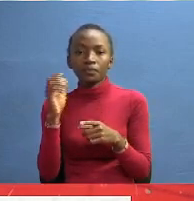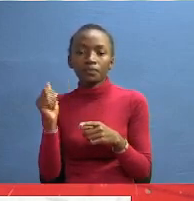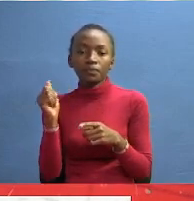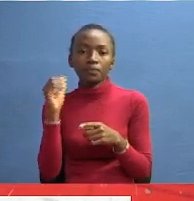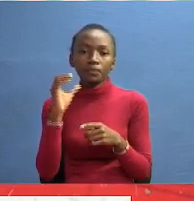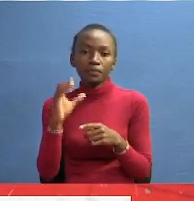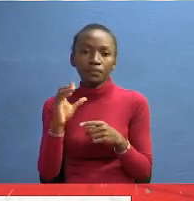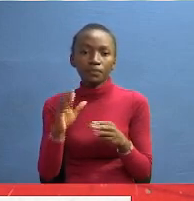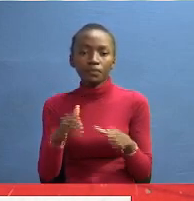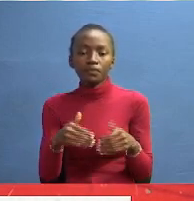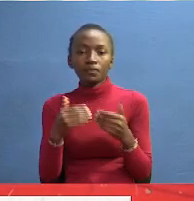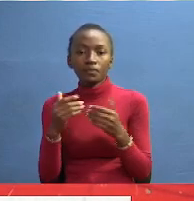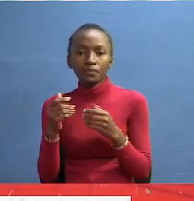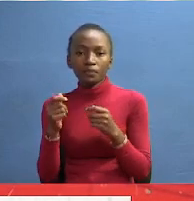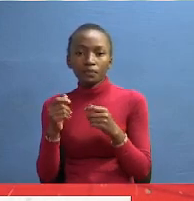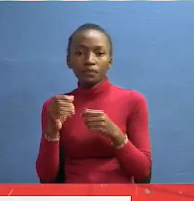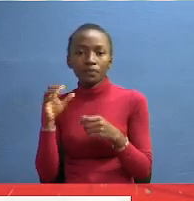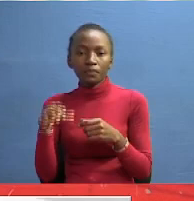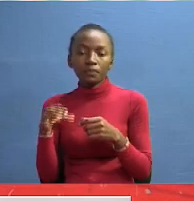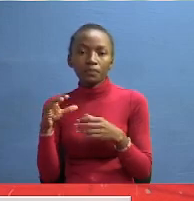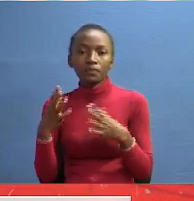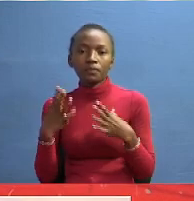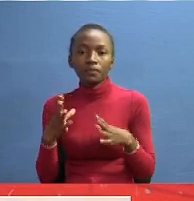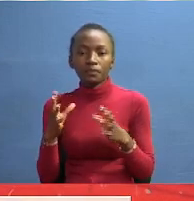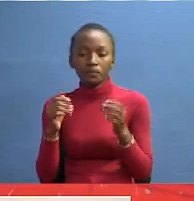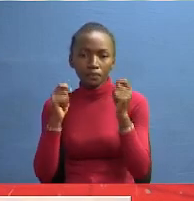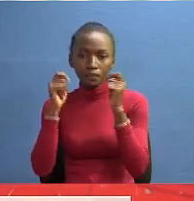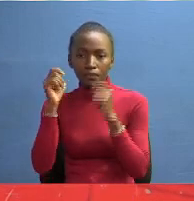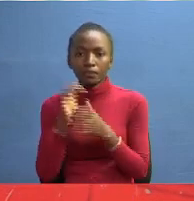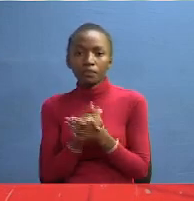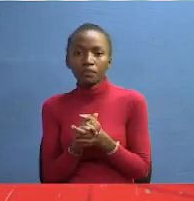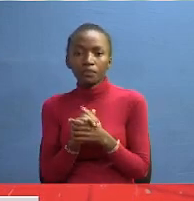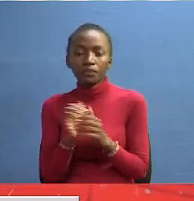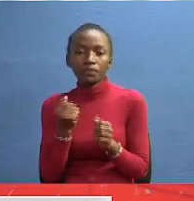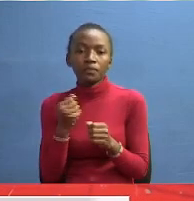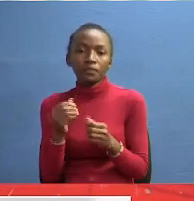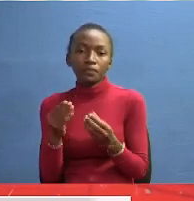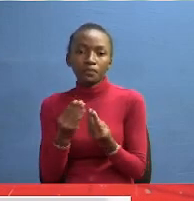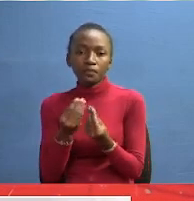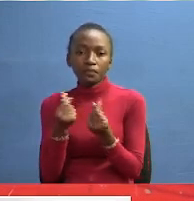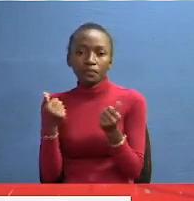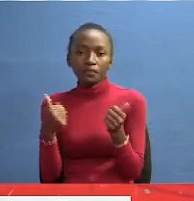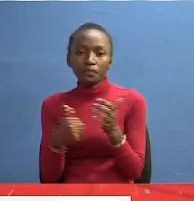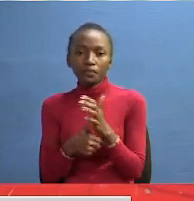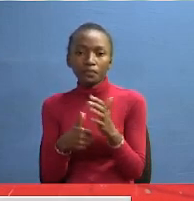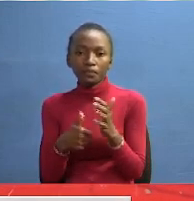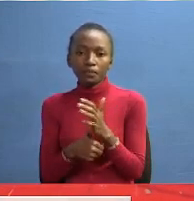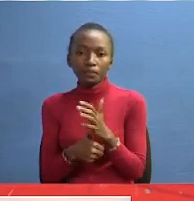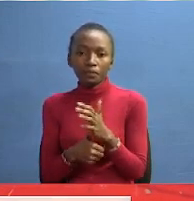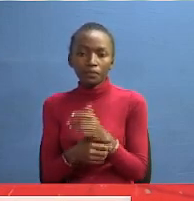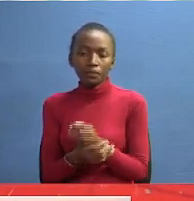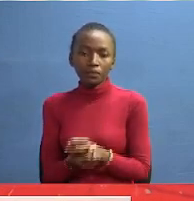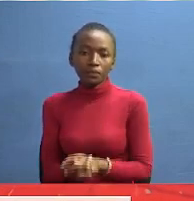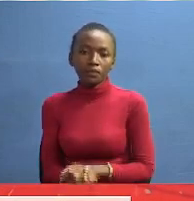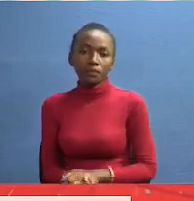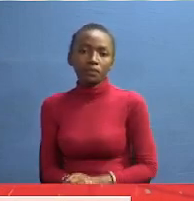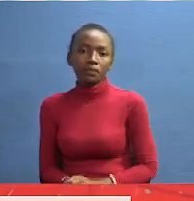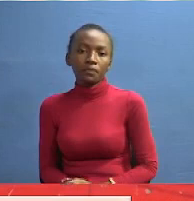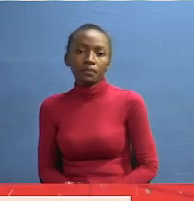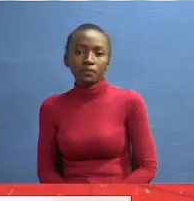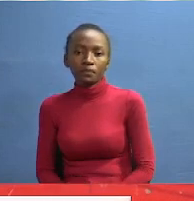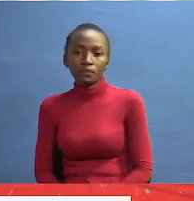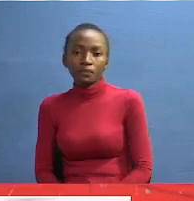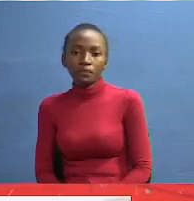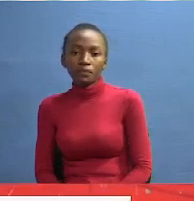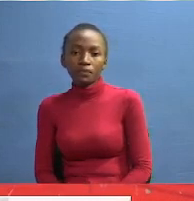really solving a problem? The answer may not be so, because basically what we are doing is putting a veneer, above very many